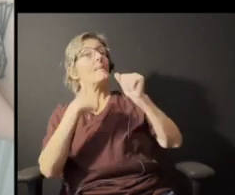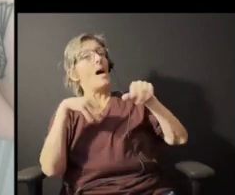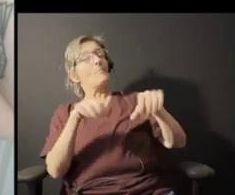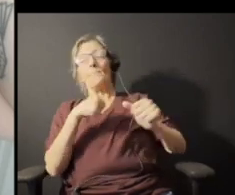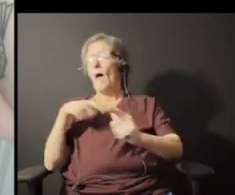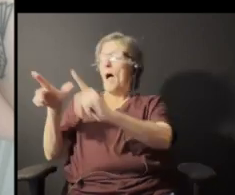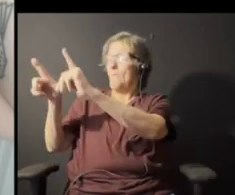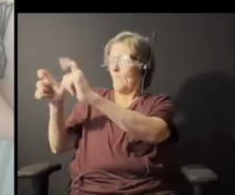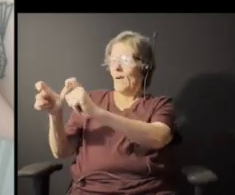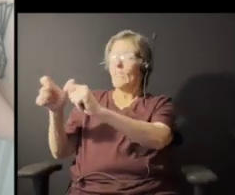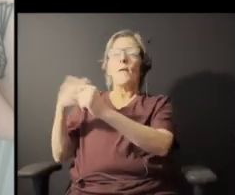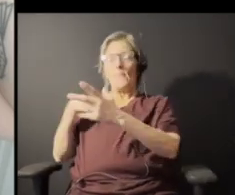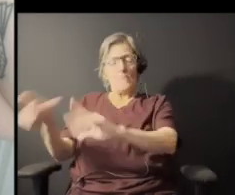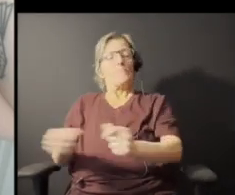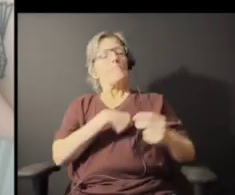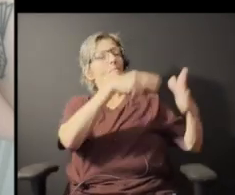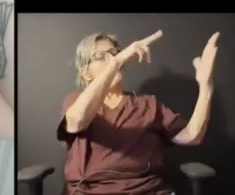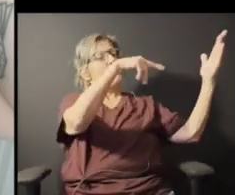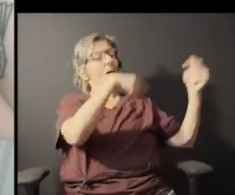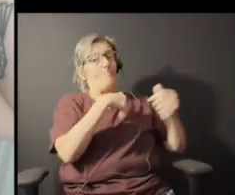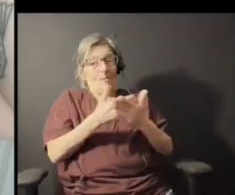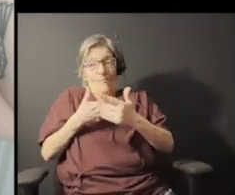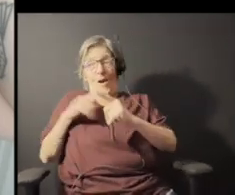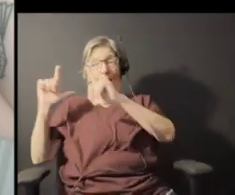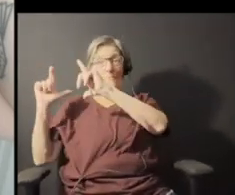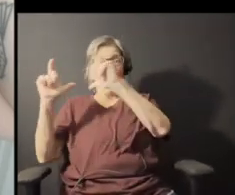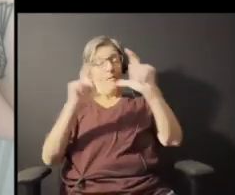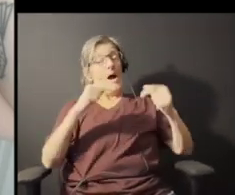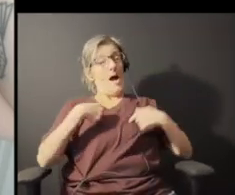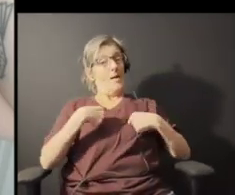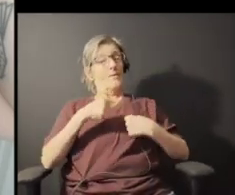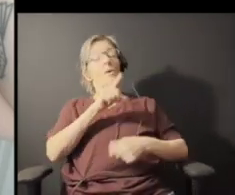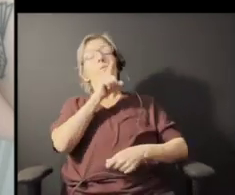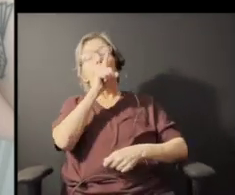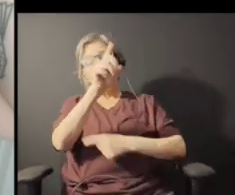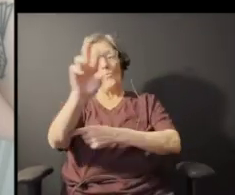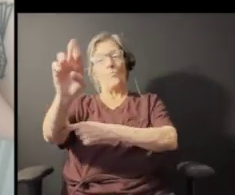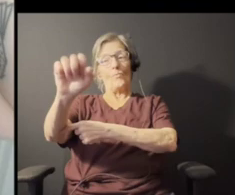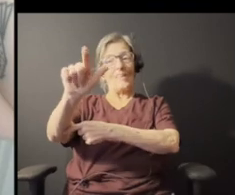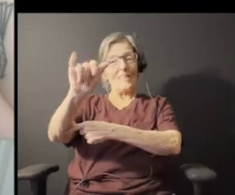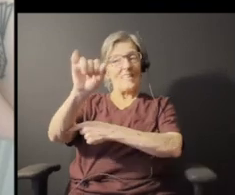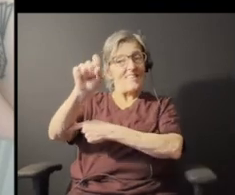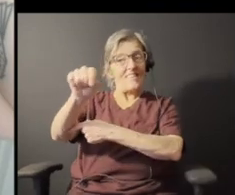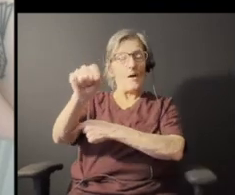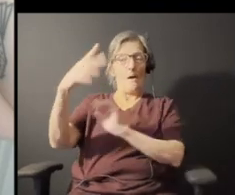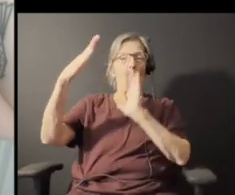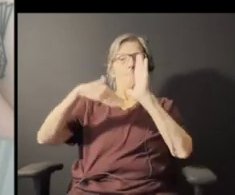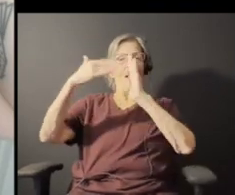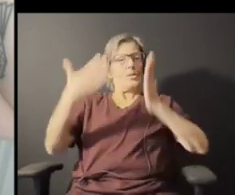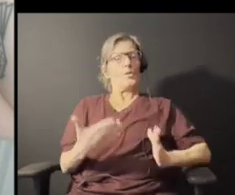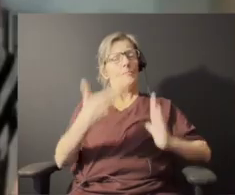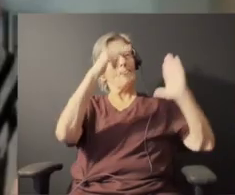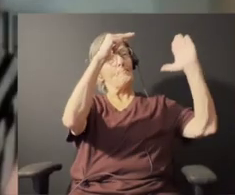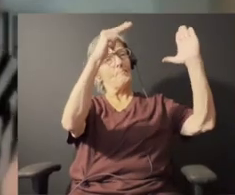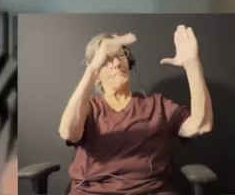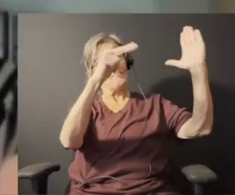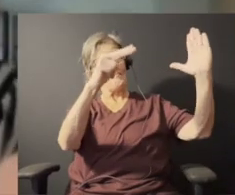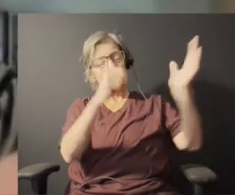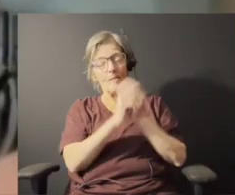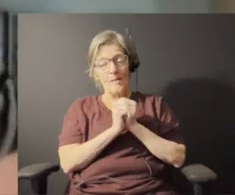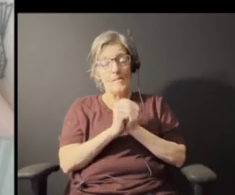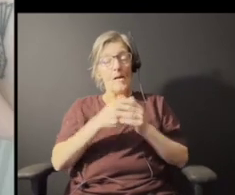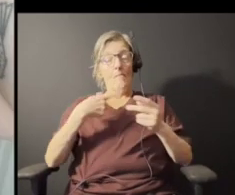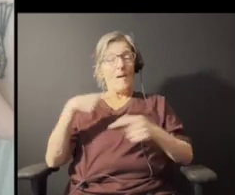was doing, because before getting into photography, I was a realist painter. Oh. And